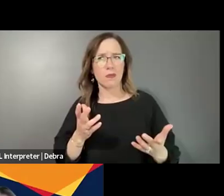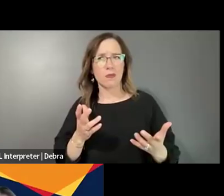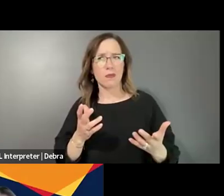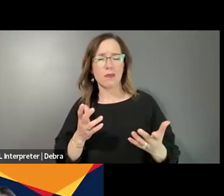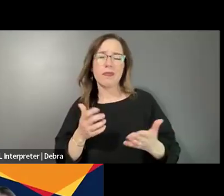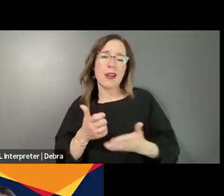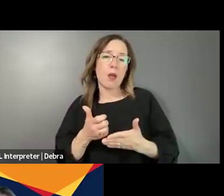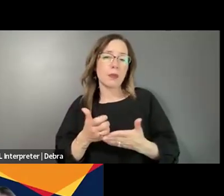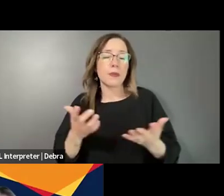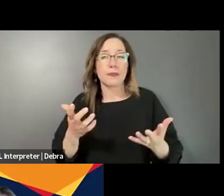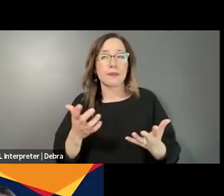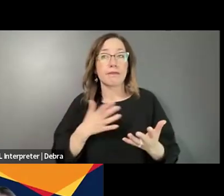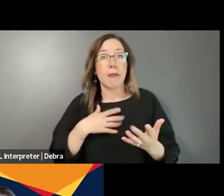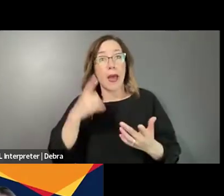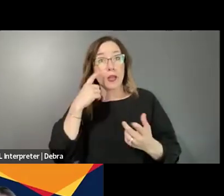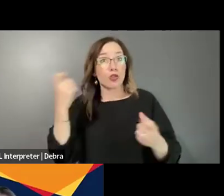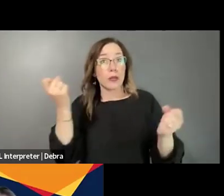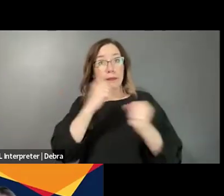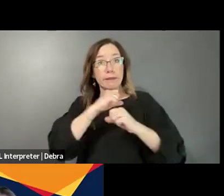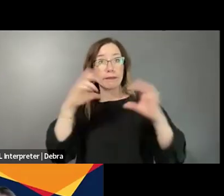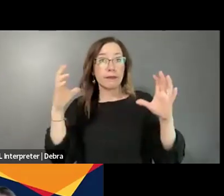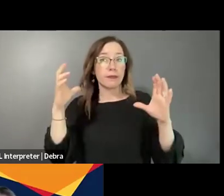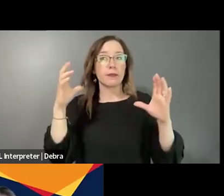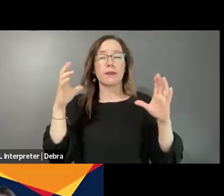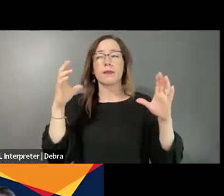helps. So yeah, my dream is like